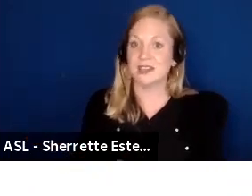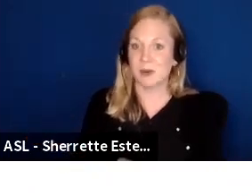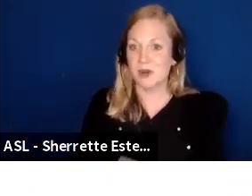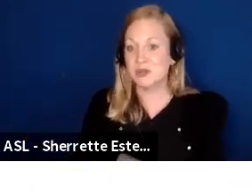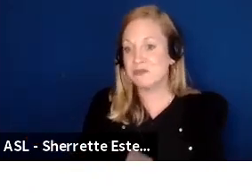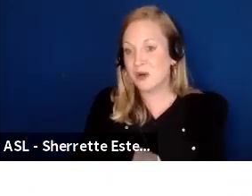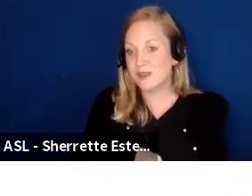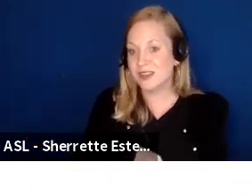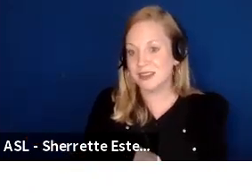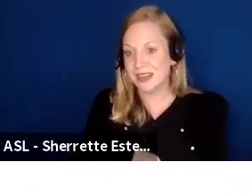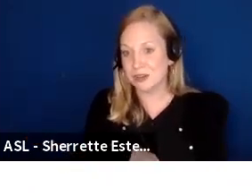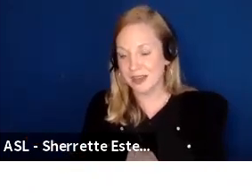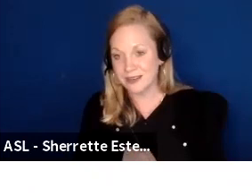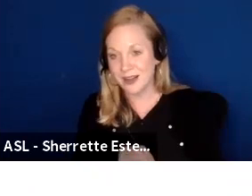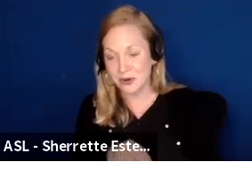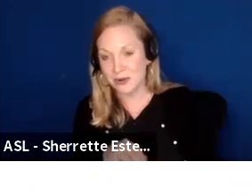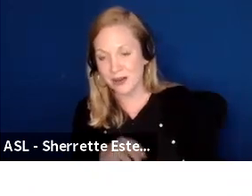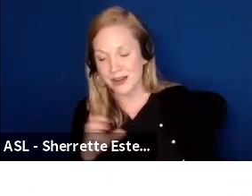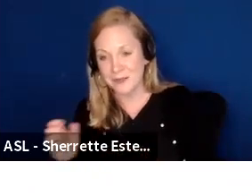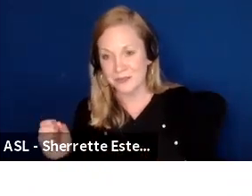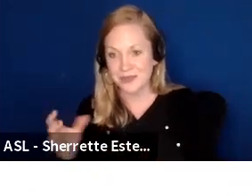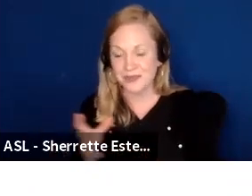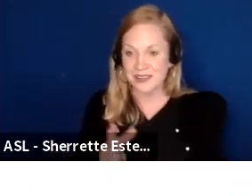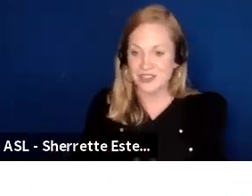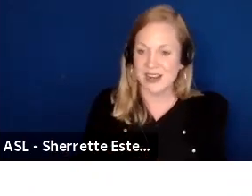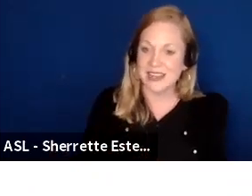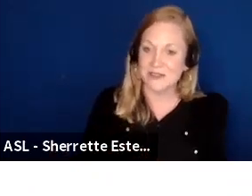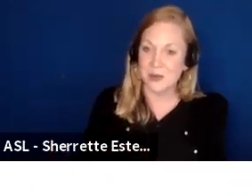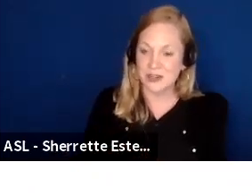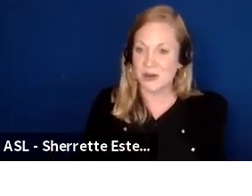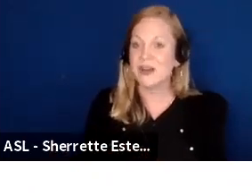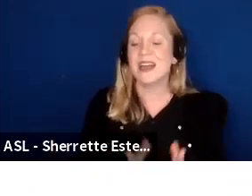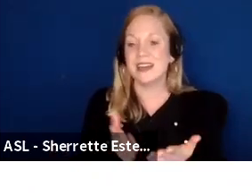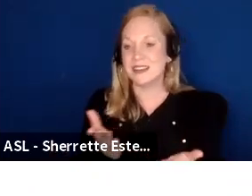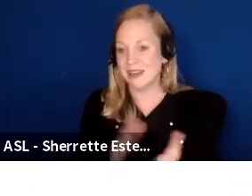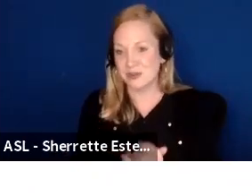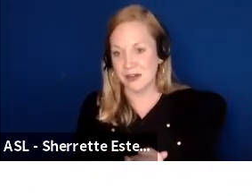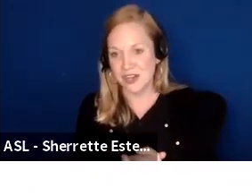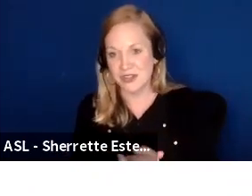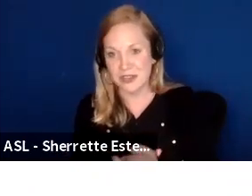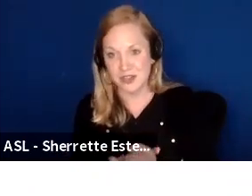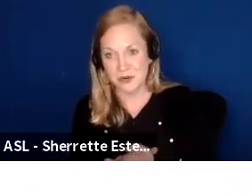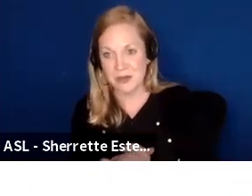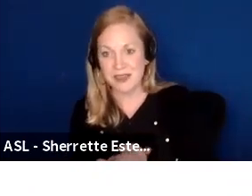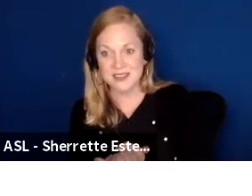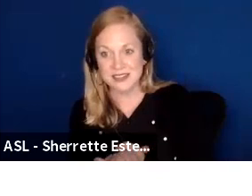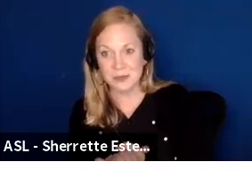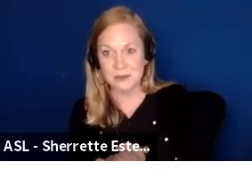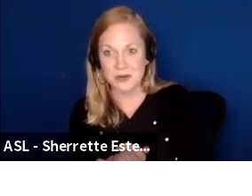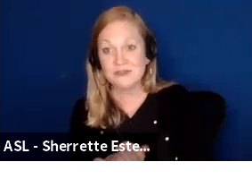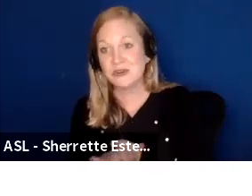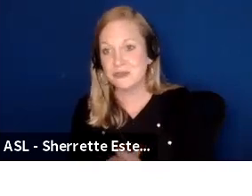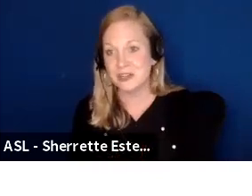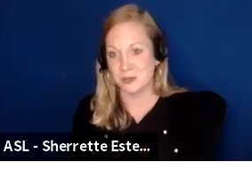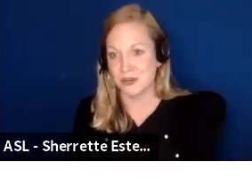me, and so I'm trying to avoid the sunlight glaze shining in from the window, and I have to apologize to the interpreter. That makes it a little